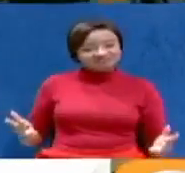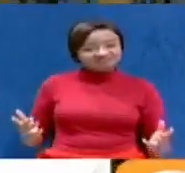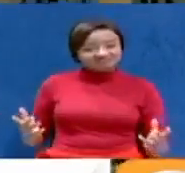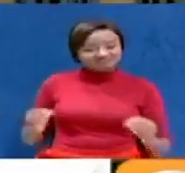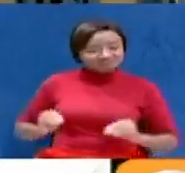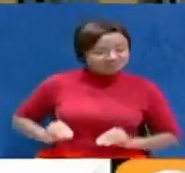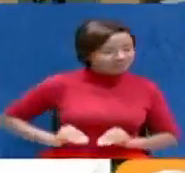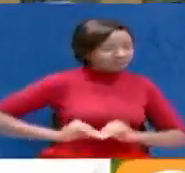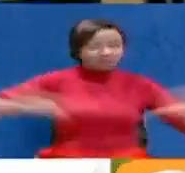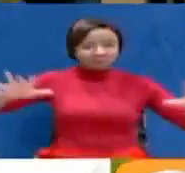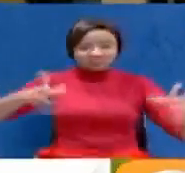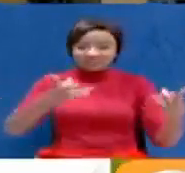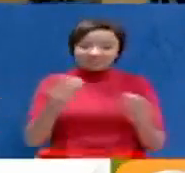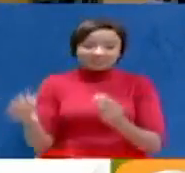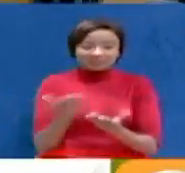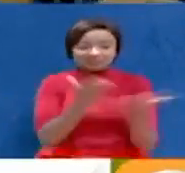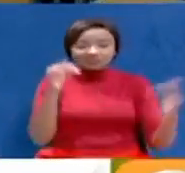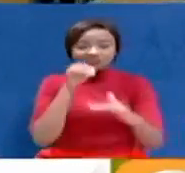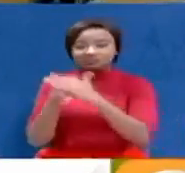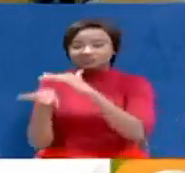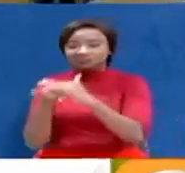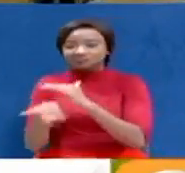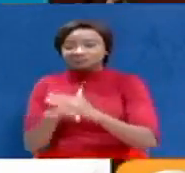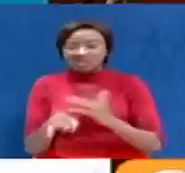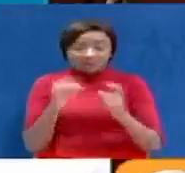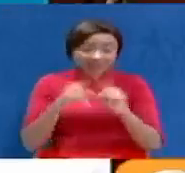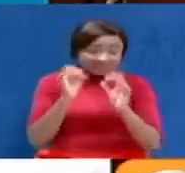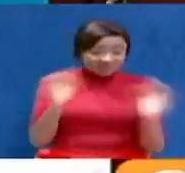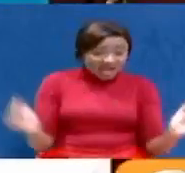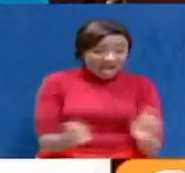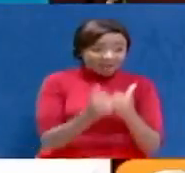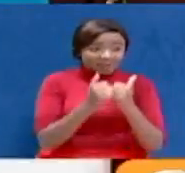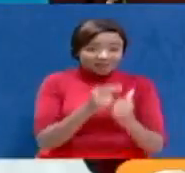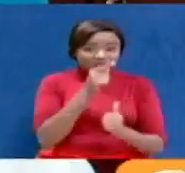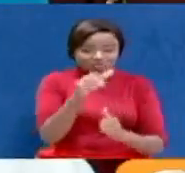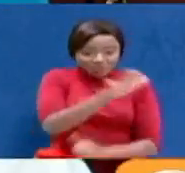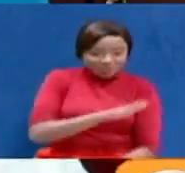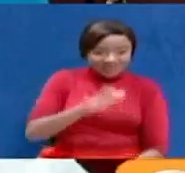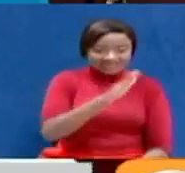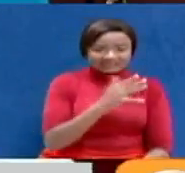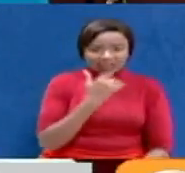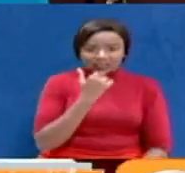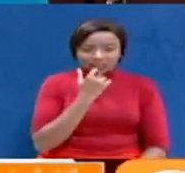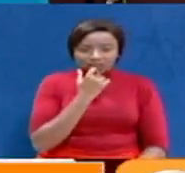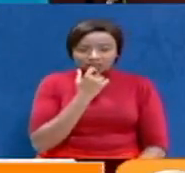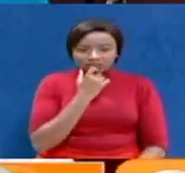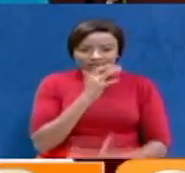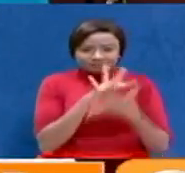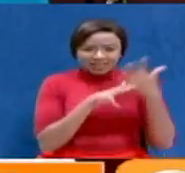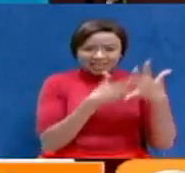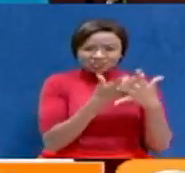largely spread, and should any student face low internet speed, then... If you are in a place where you're